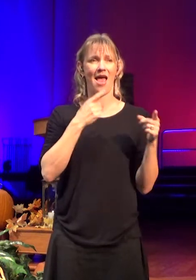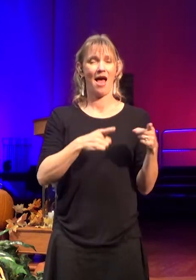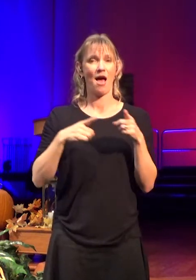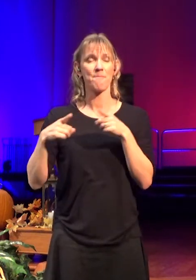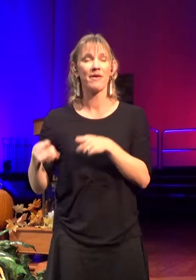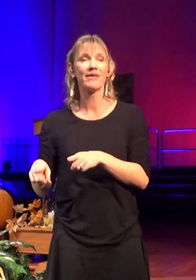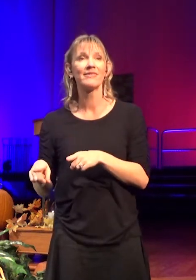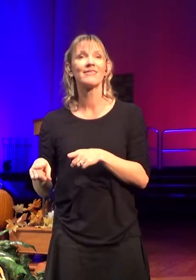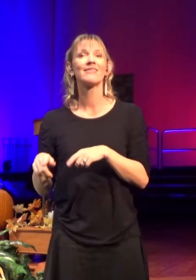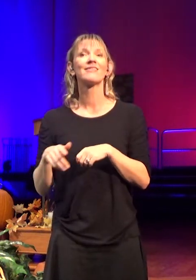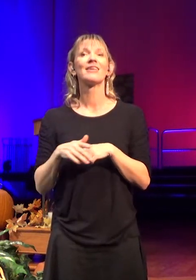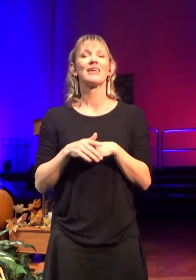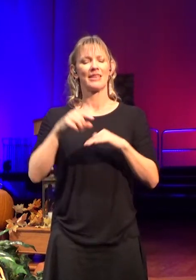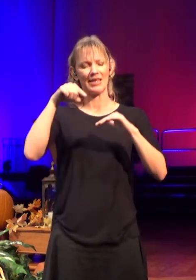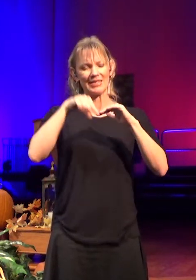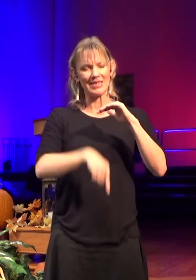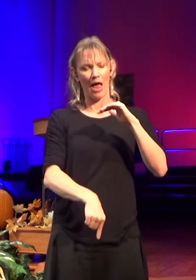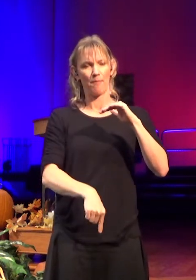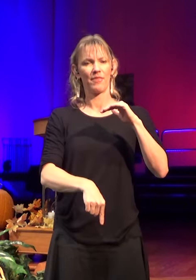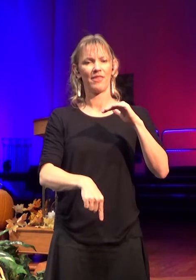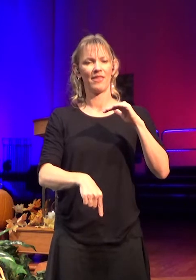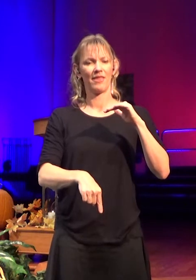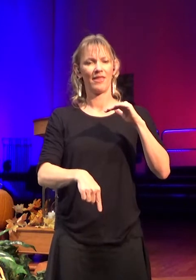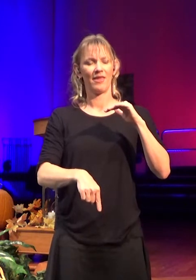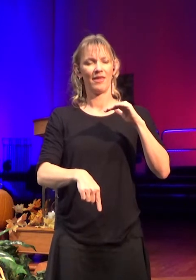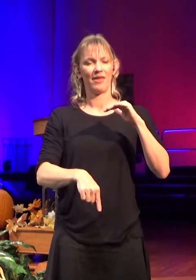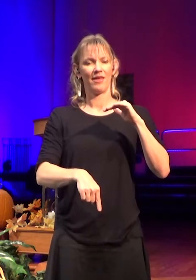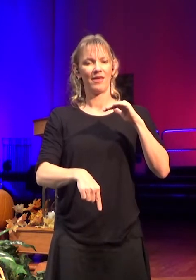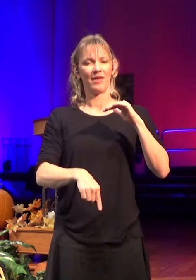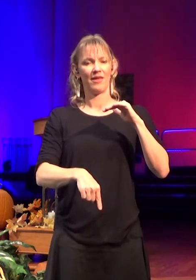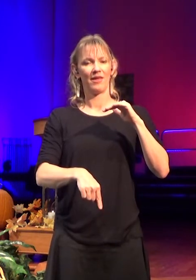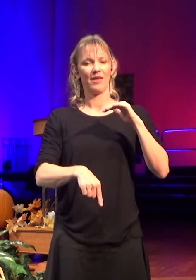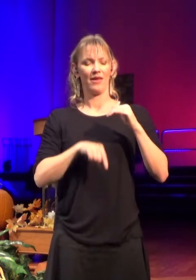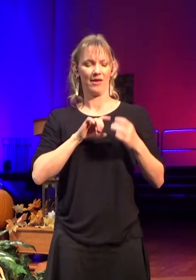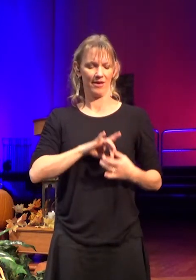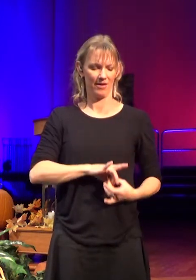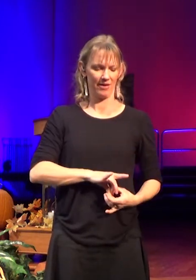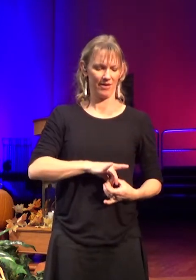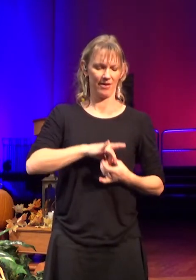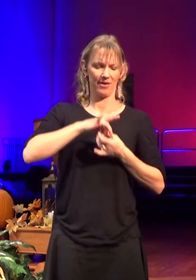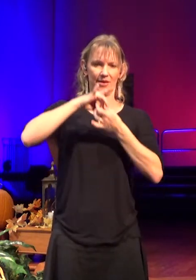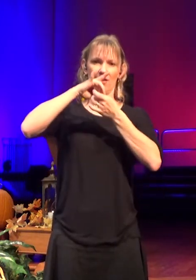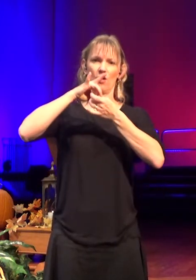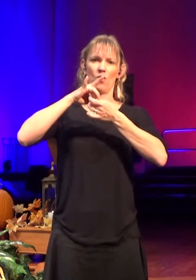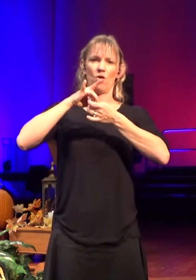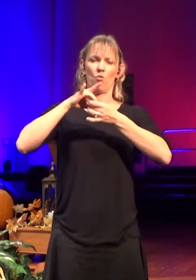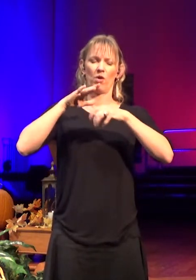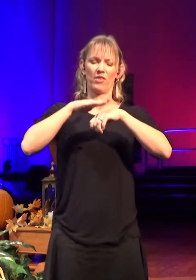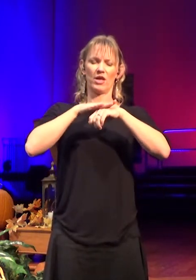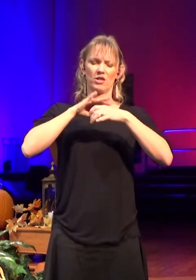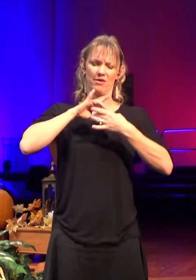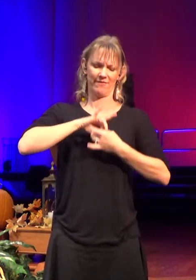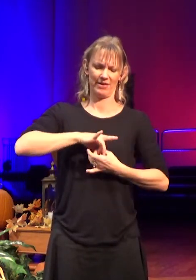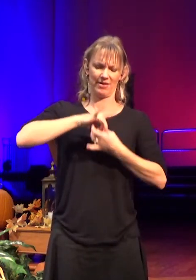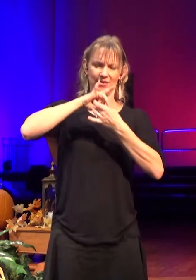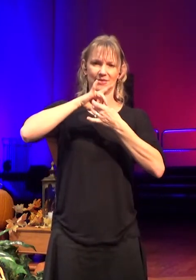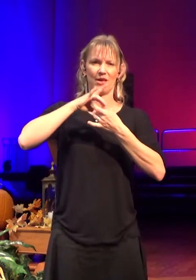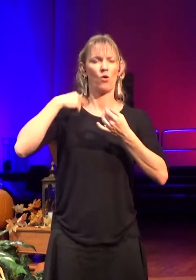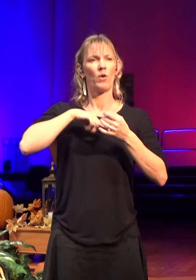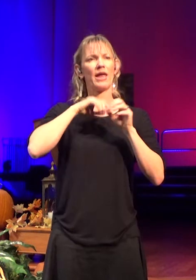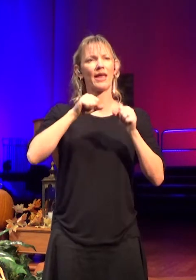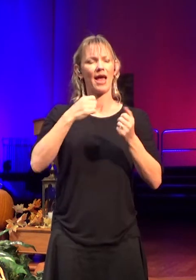occur, that the depth of being comes into touch with the surface of being, and that we experience and